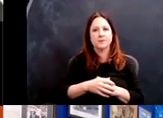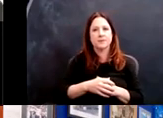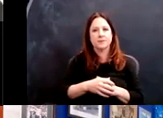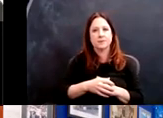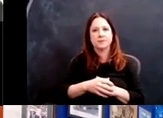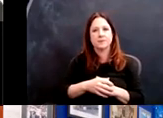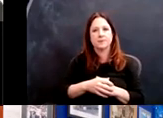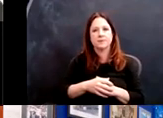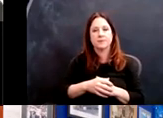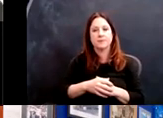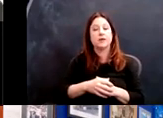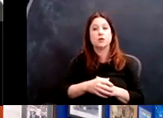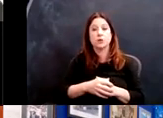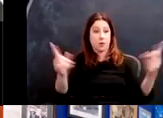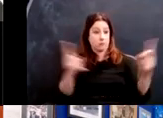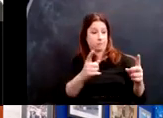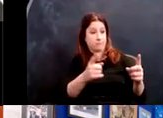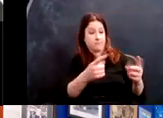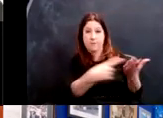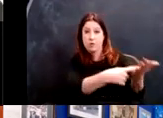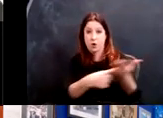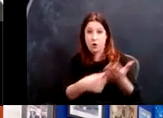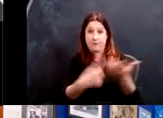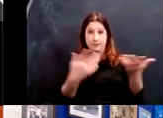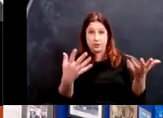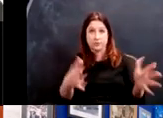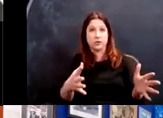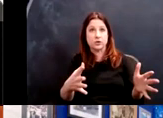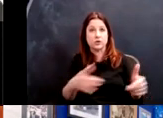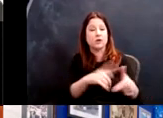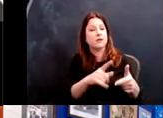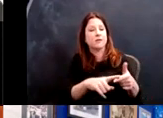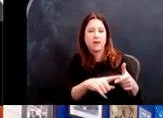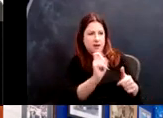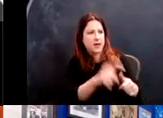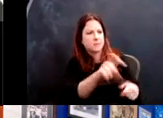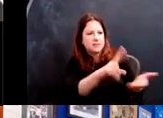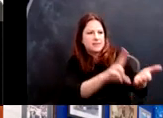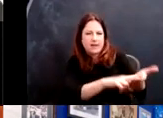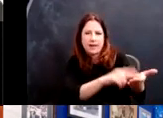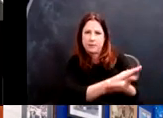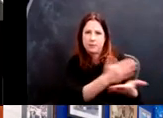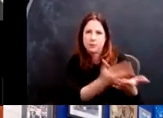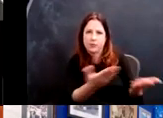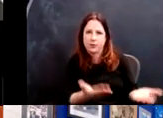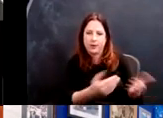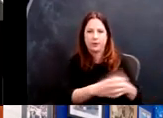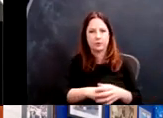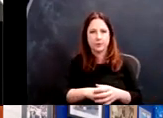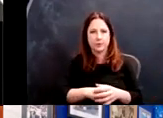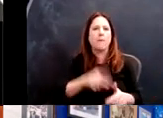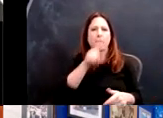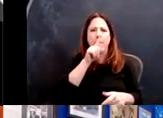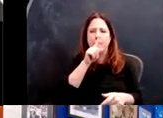after that conversation happens, you know, that individual is asked to sign in. And it doesn't have to be their